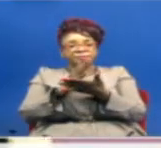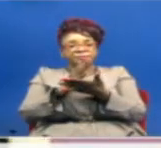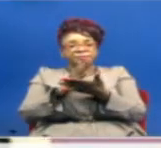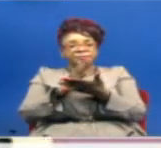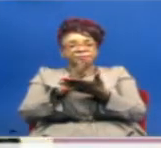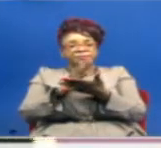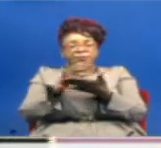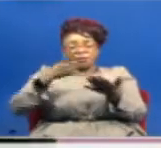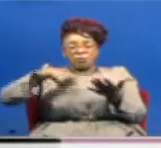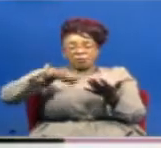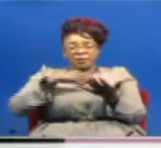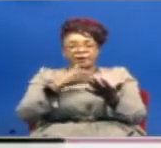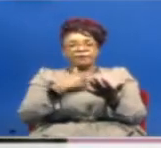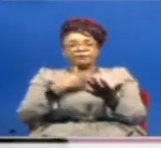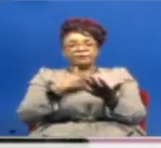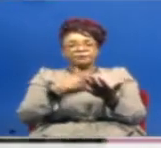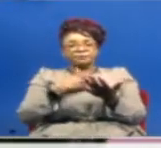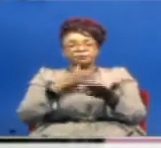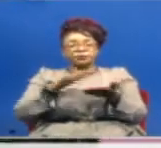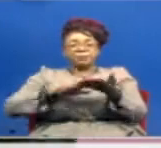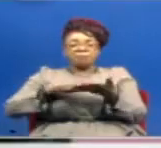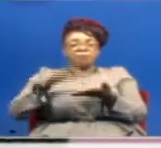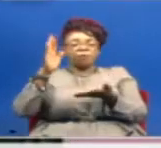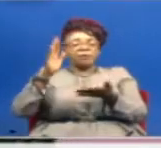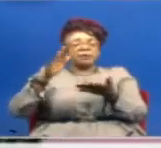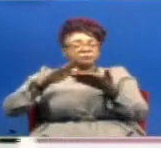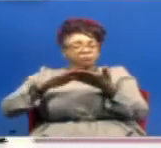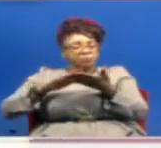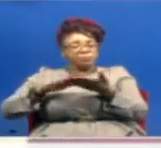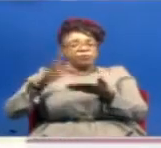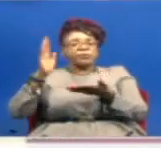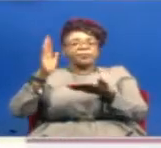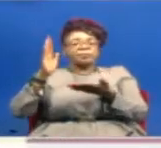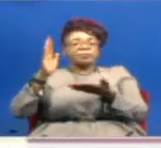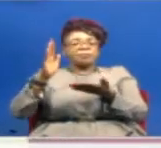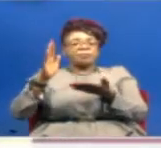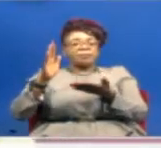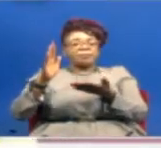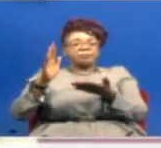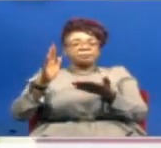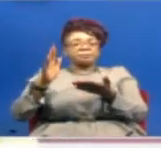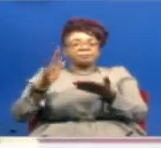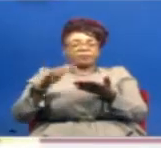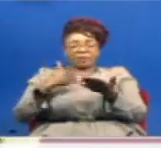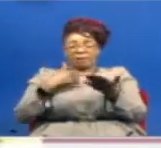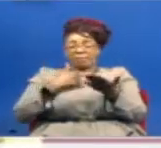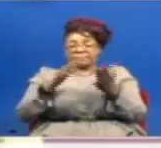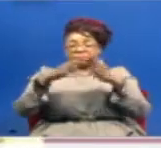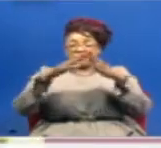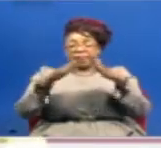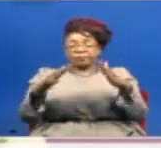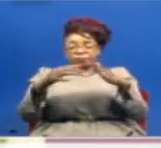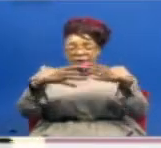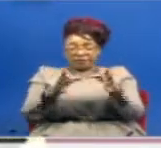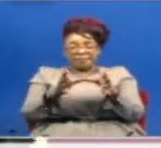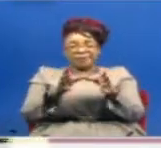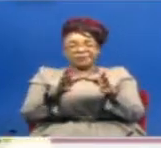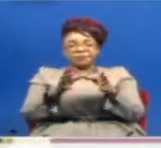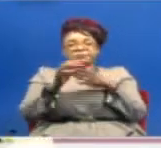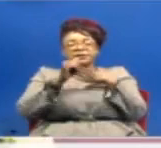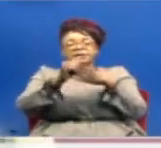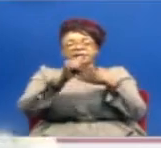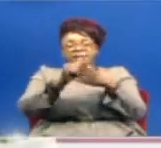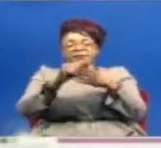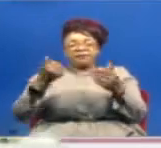We have more and more households being headed by